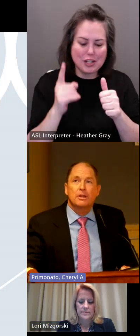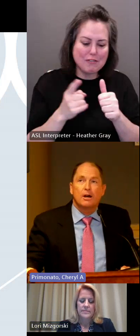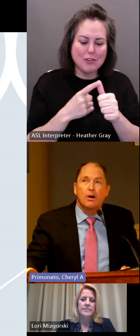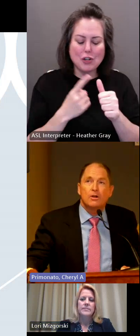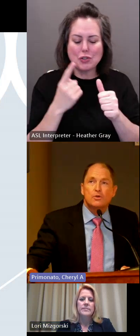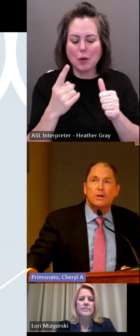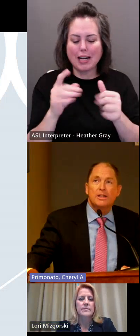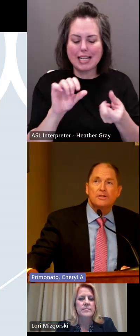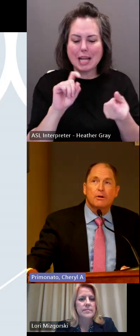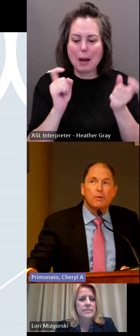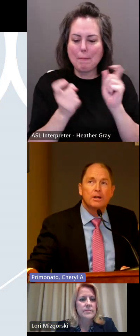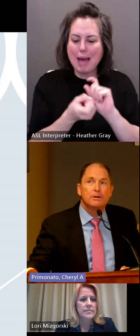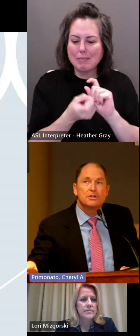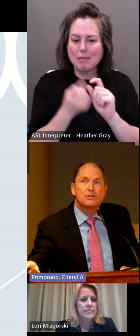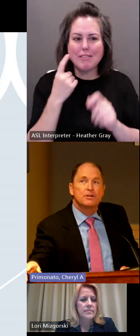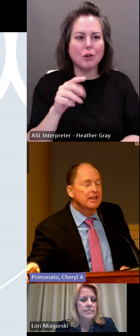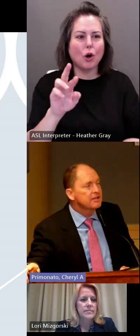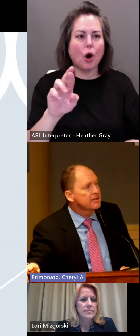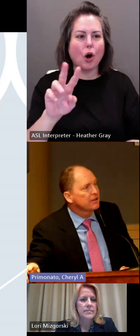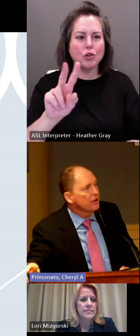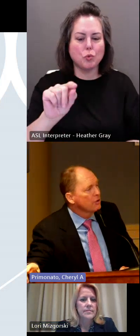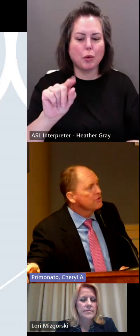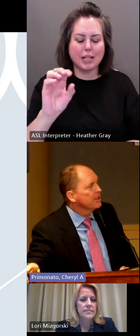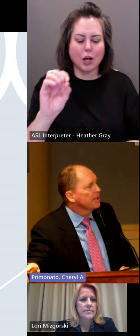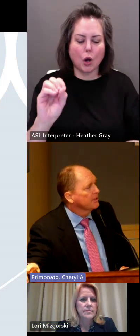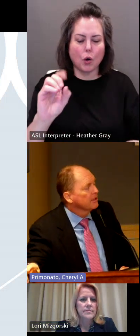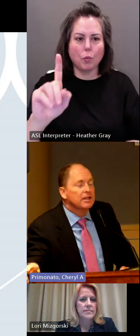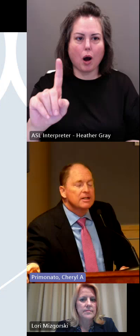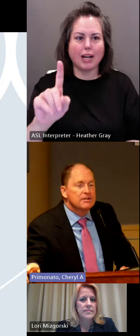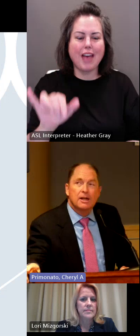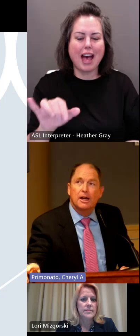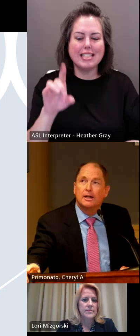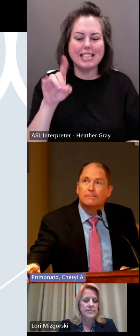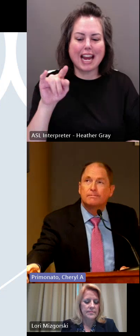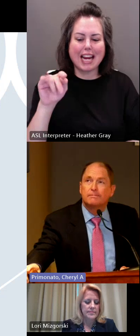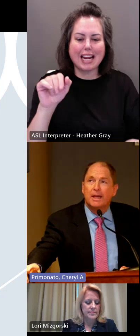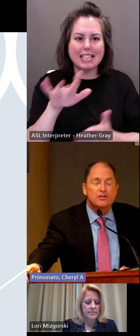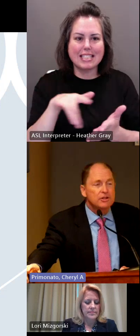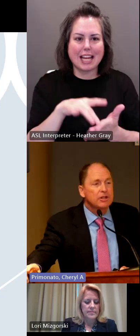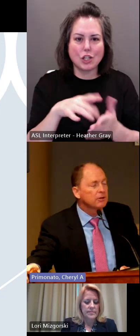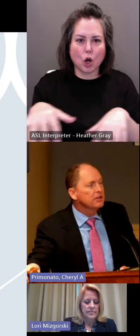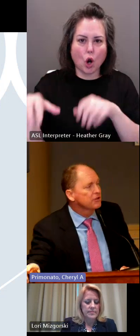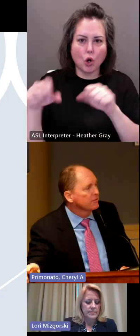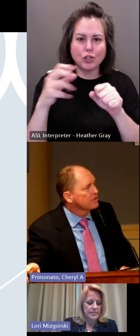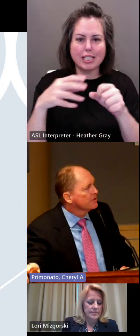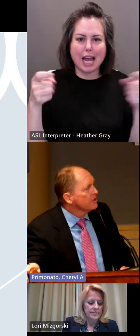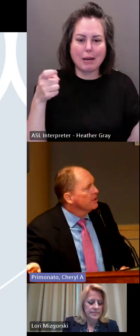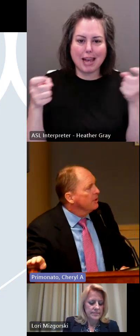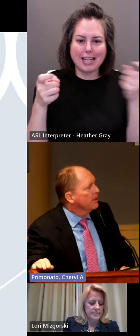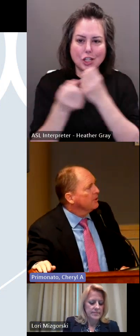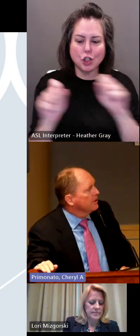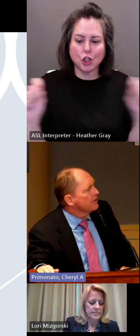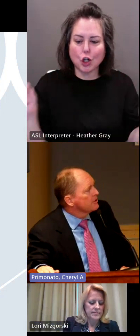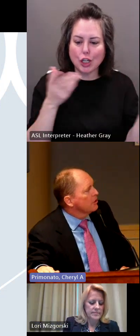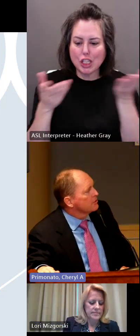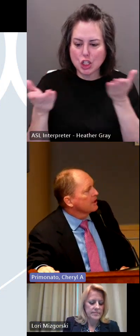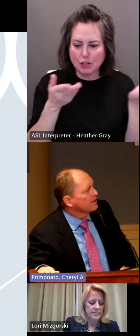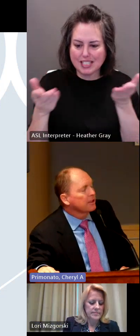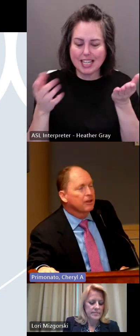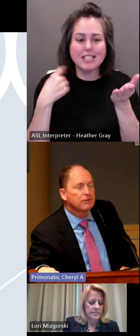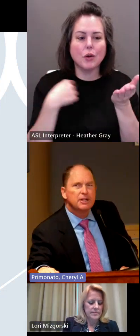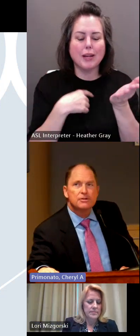amendment with R2001, which is our data center hosting and managed security services. We entered into